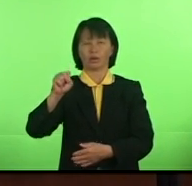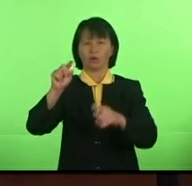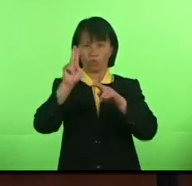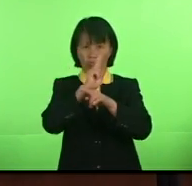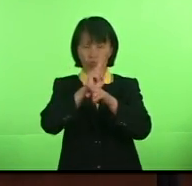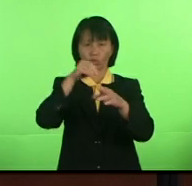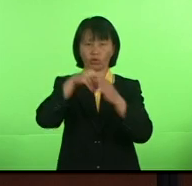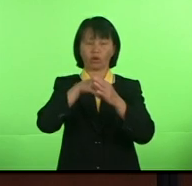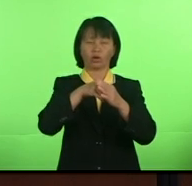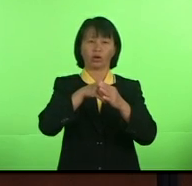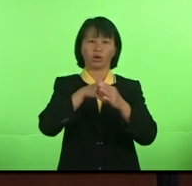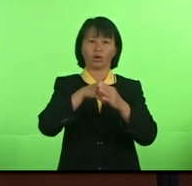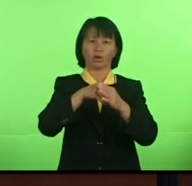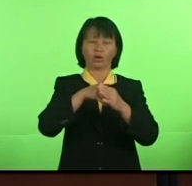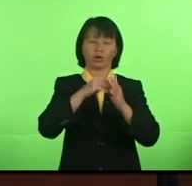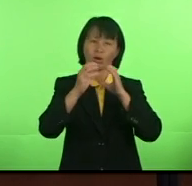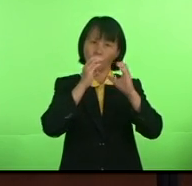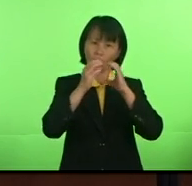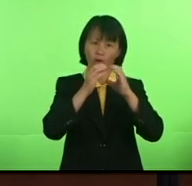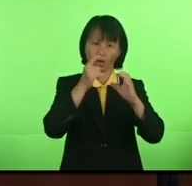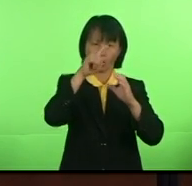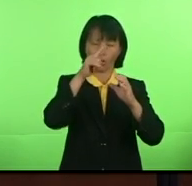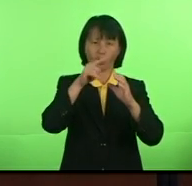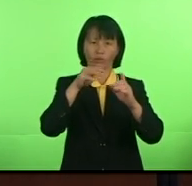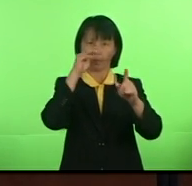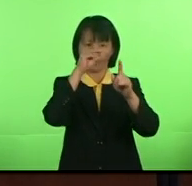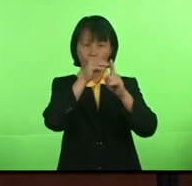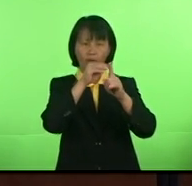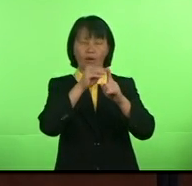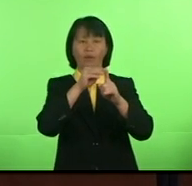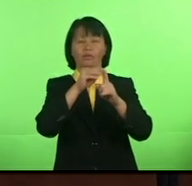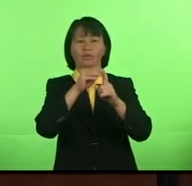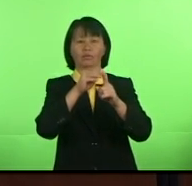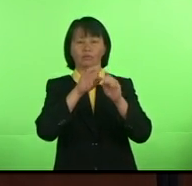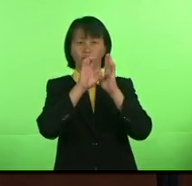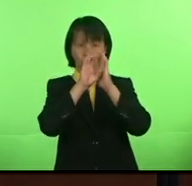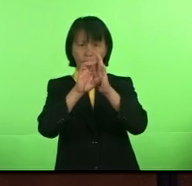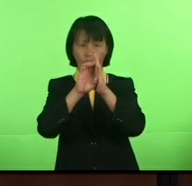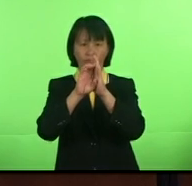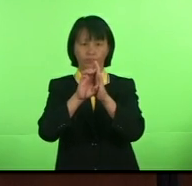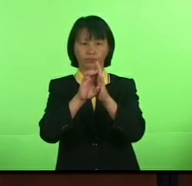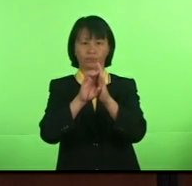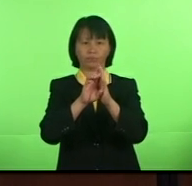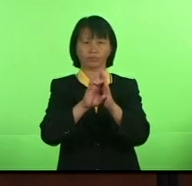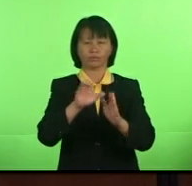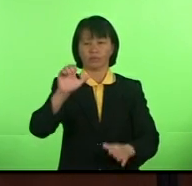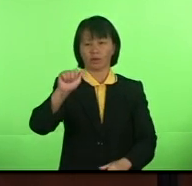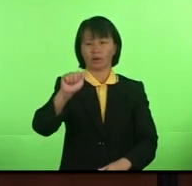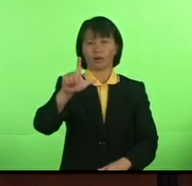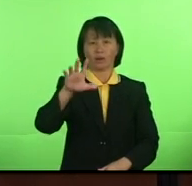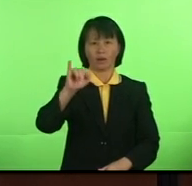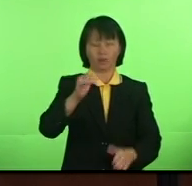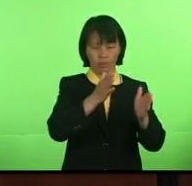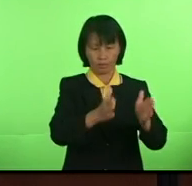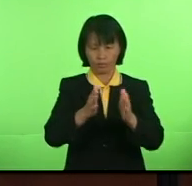to signal the speaker's intention to mark a boundary. For example, Ali is planning